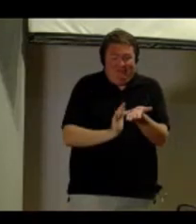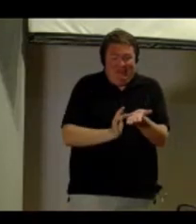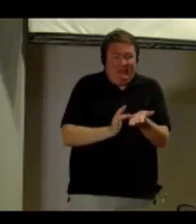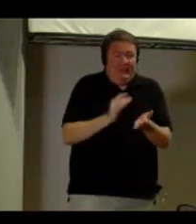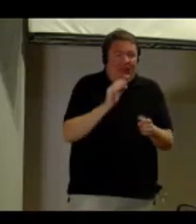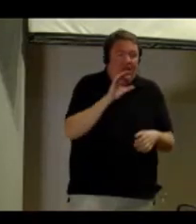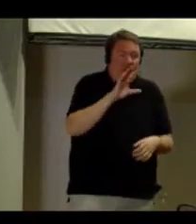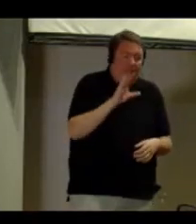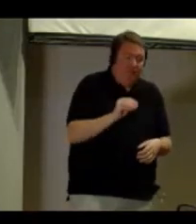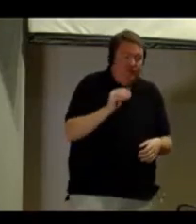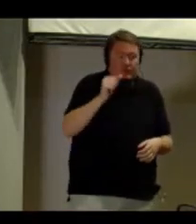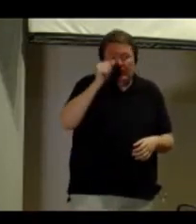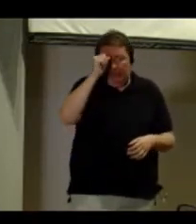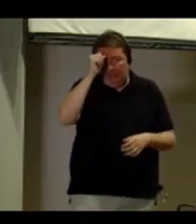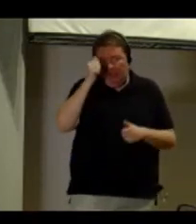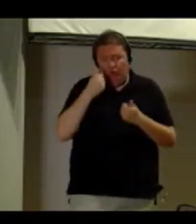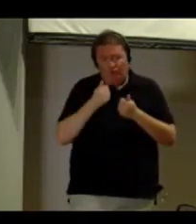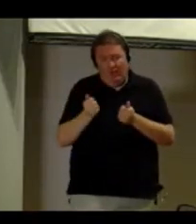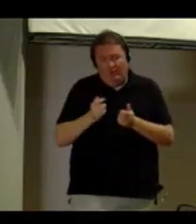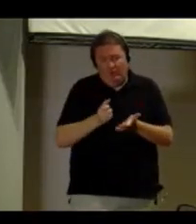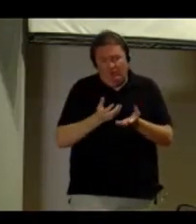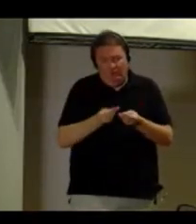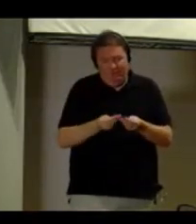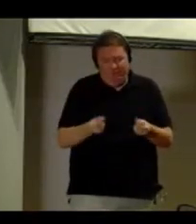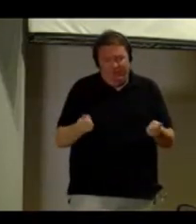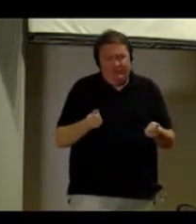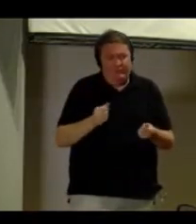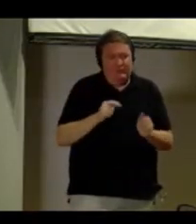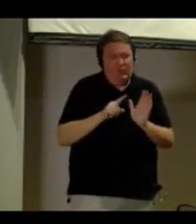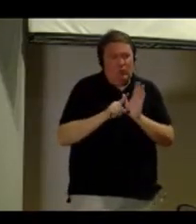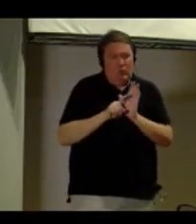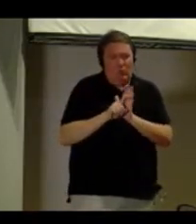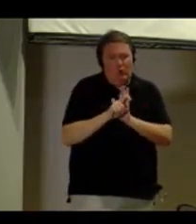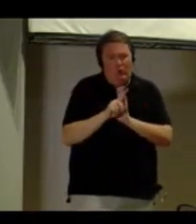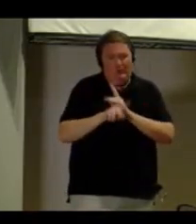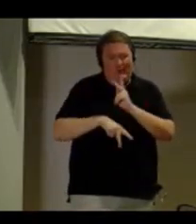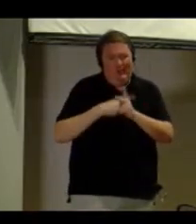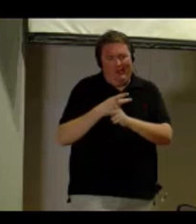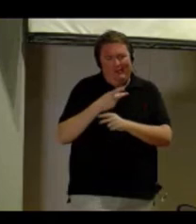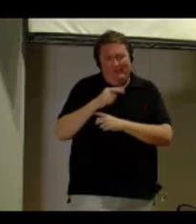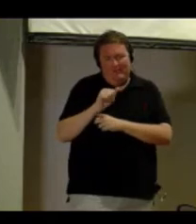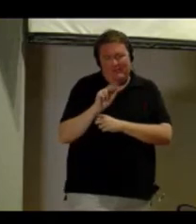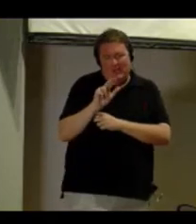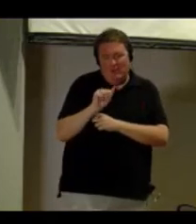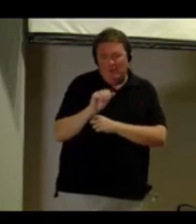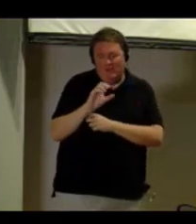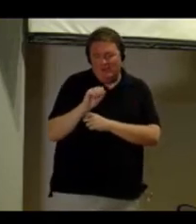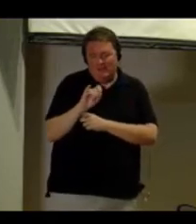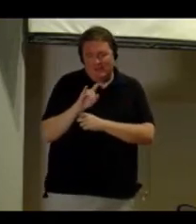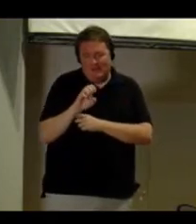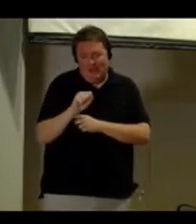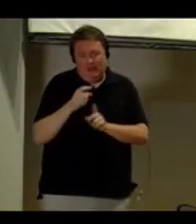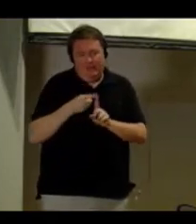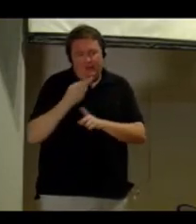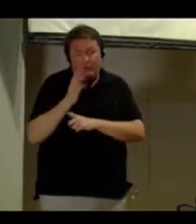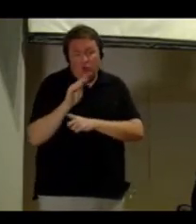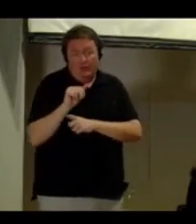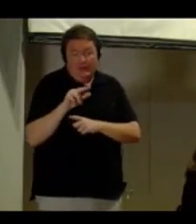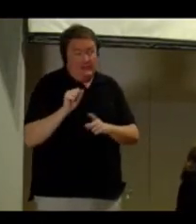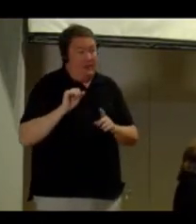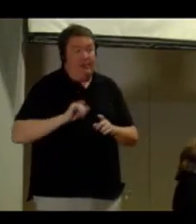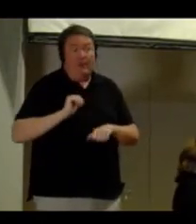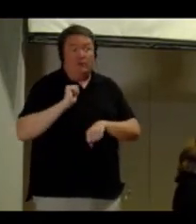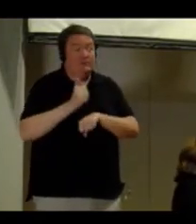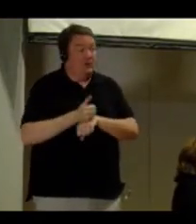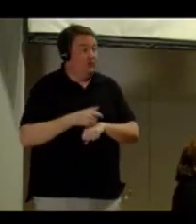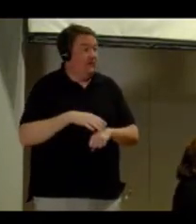try to get rid of other worm-type parasites from human populations. That's all based on being able to find those parasites